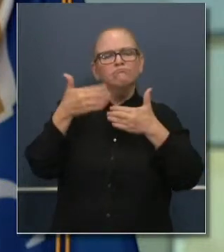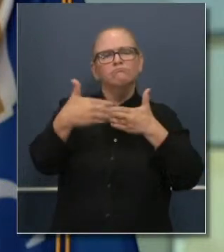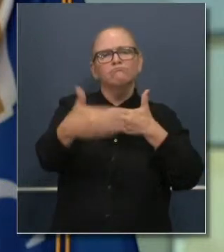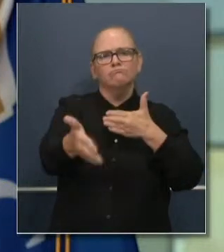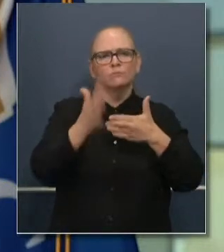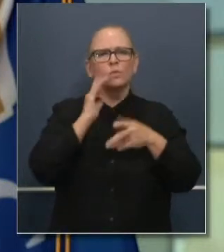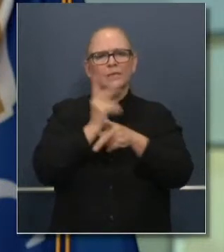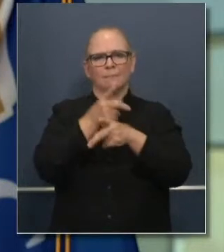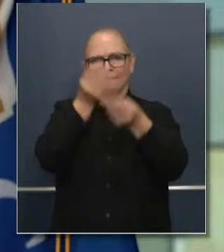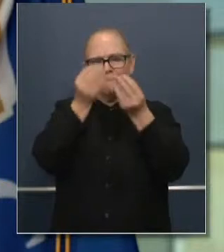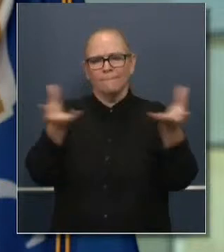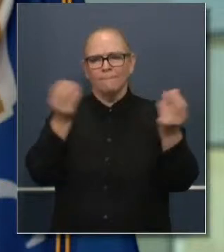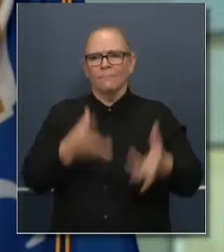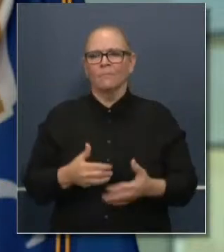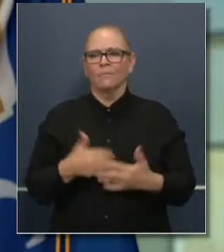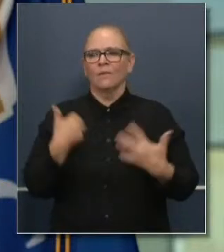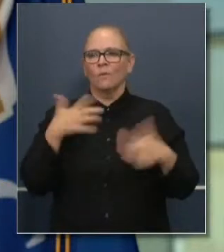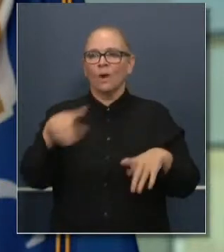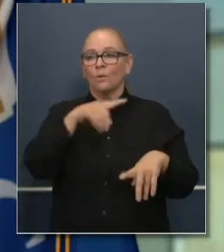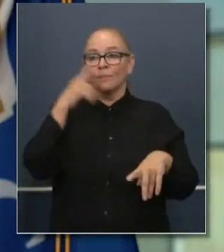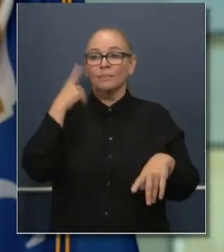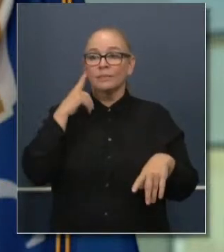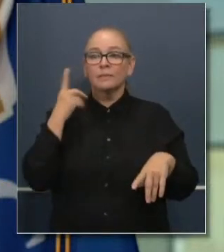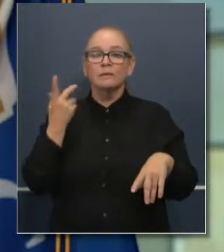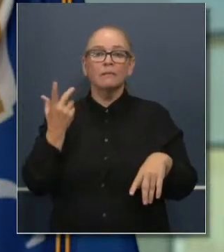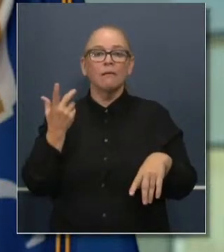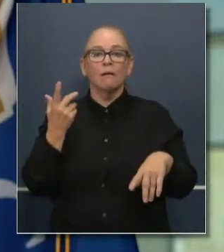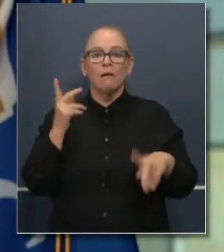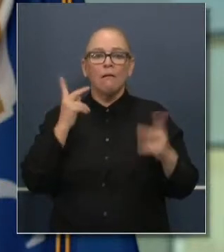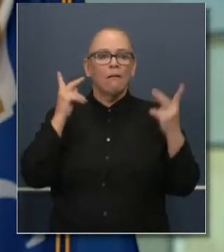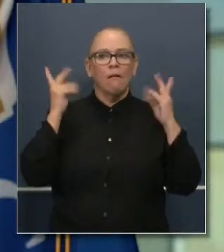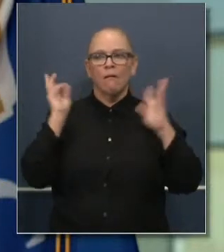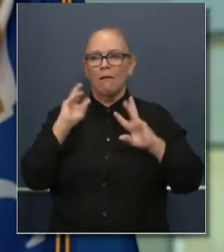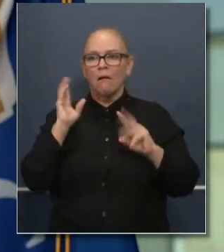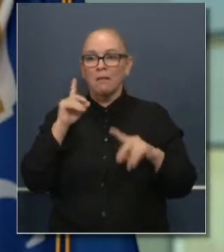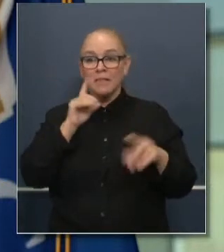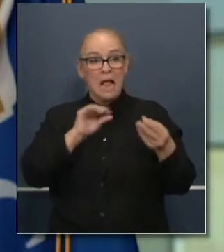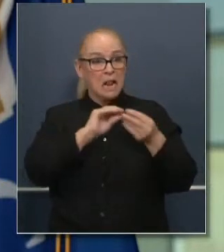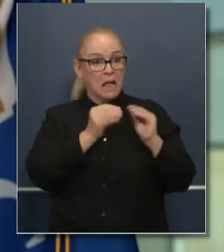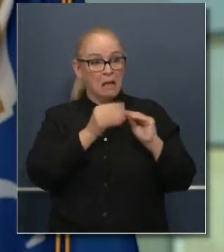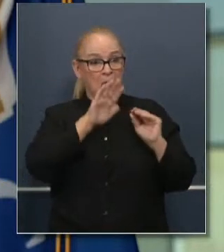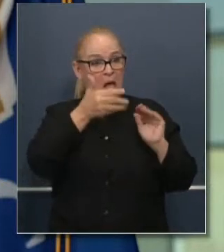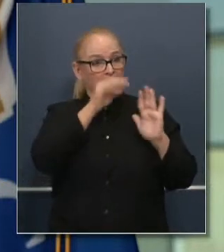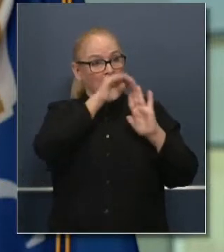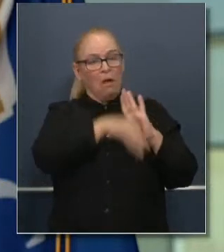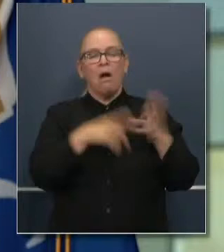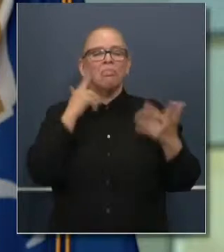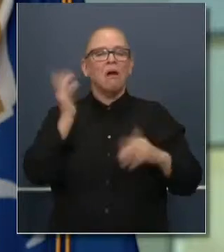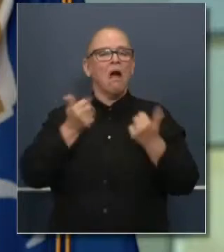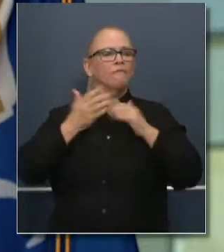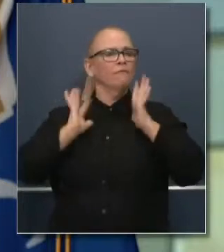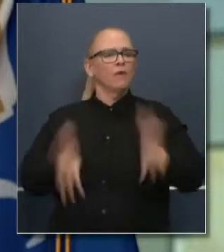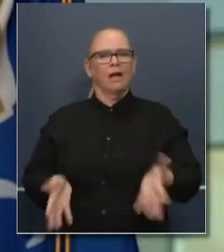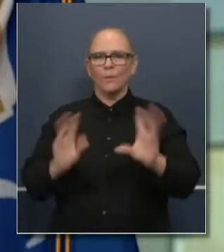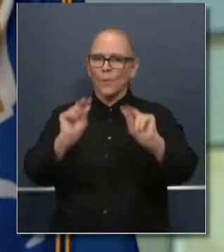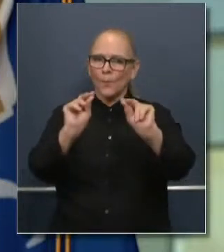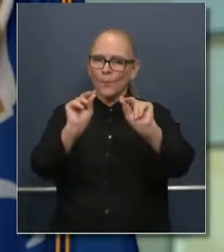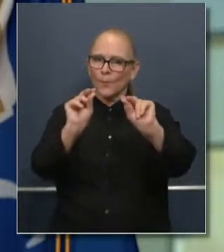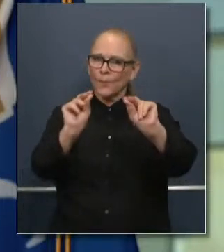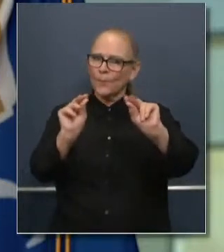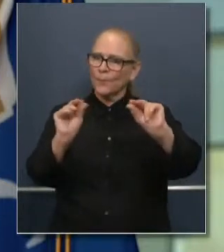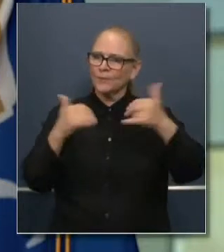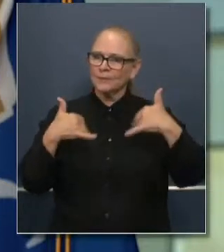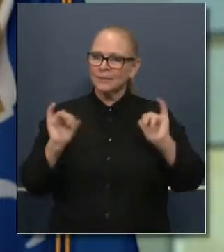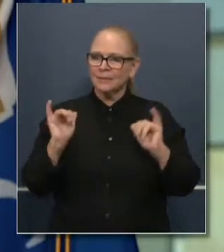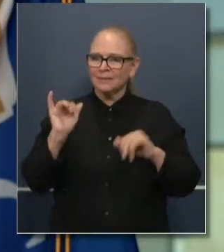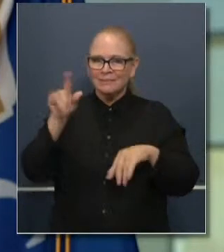don't want you to be misled into feeling some more confidence about that 32 number. Again, look at those 7 and 14-day averages,